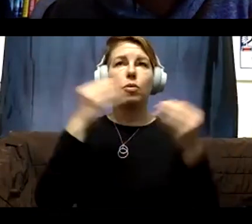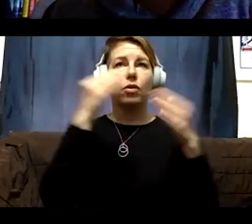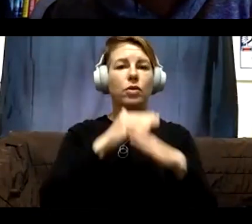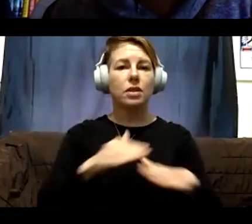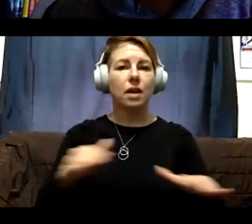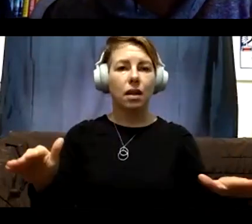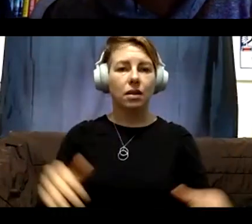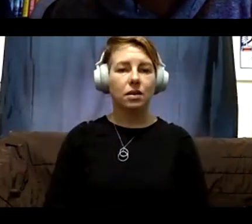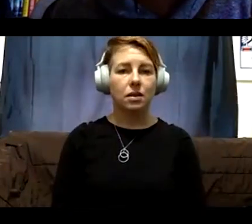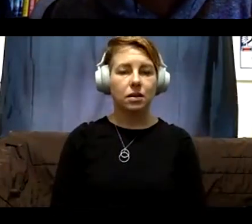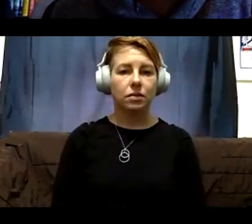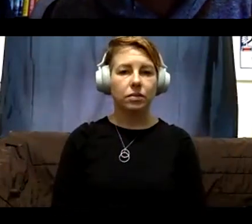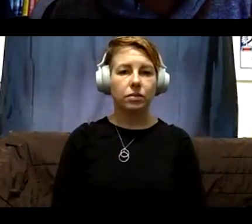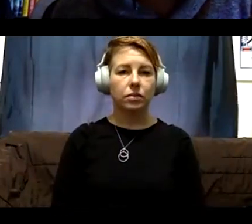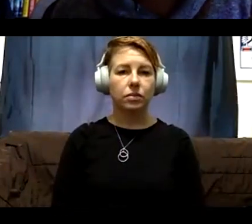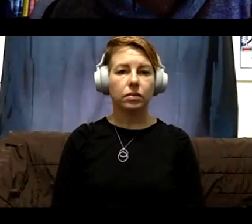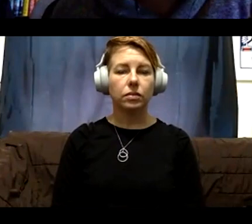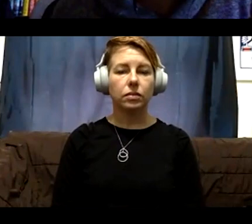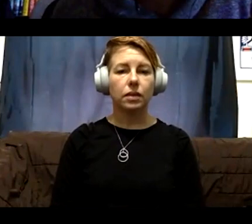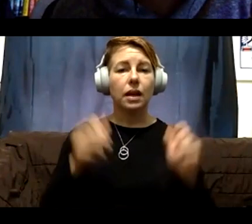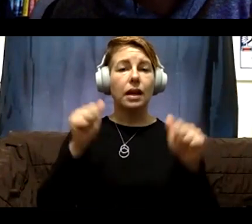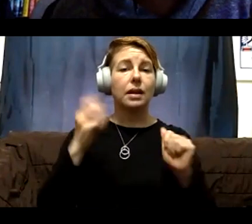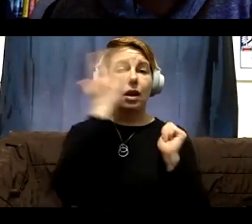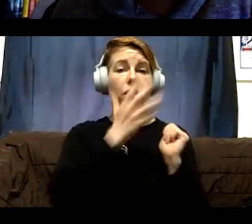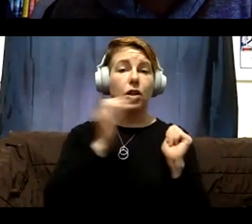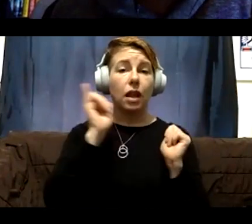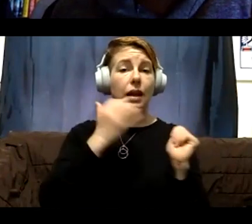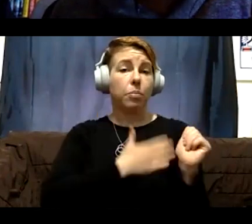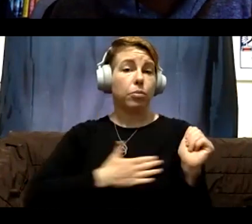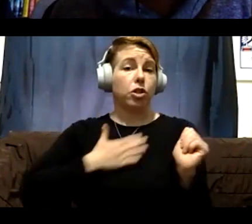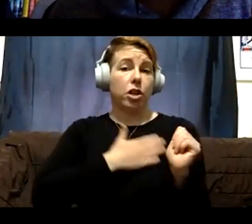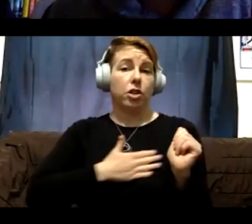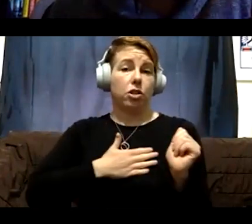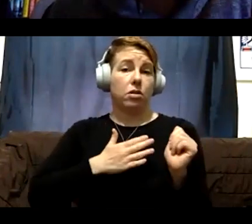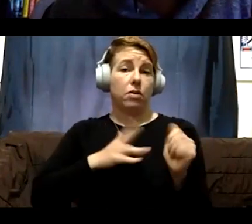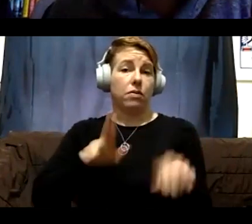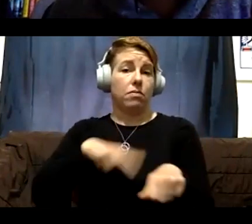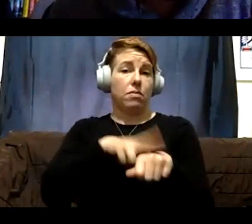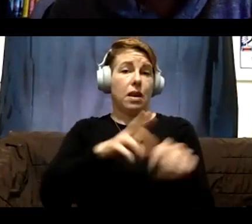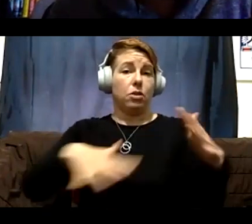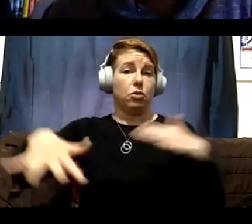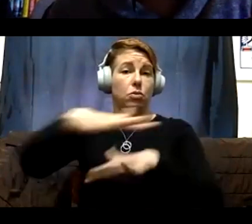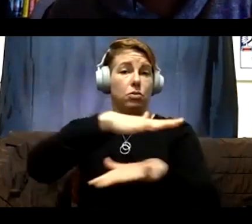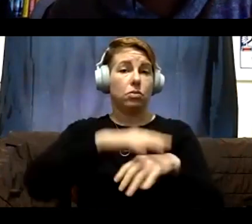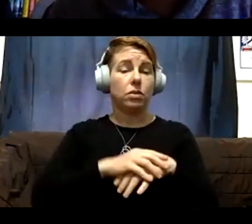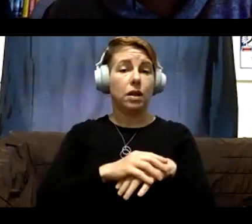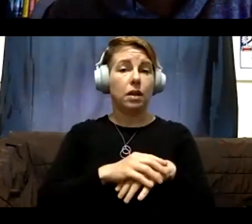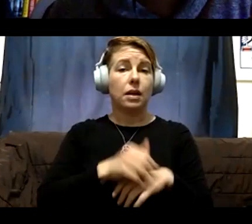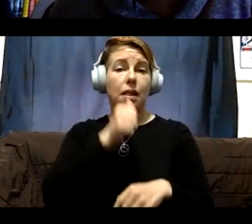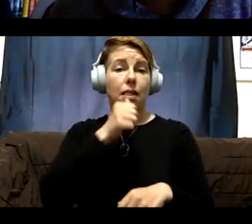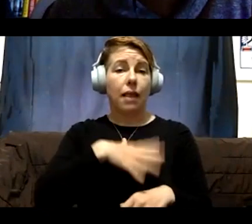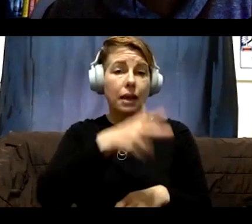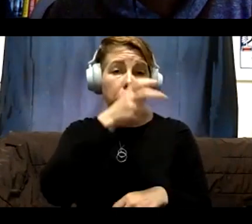you. It can look like an appreciation of nature, for everything from the ladybug to the goshawk.